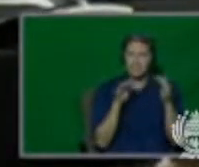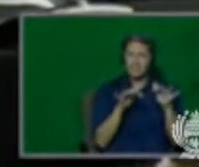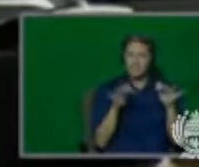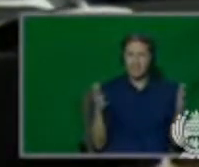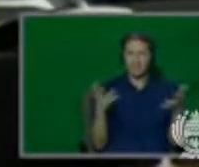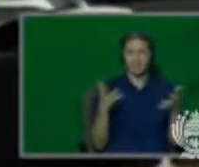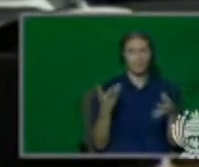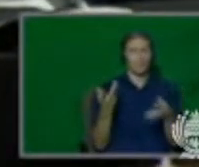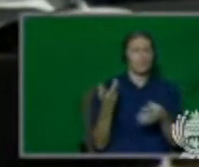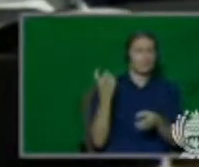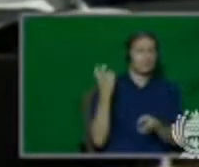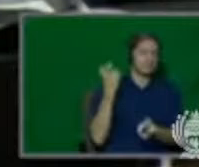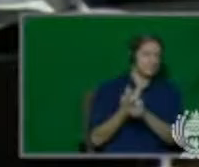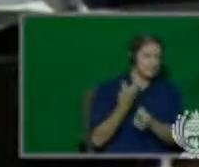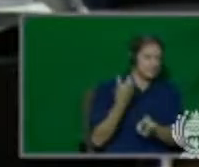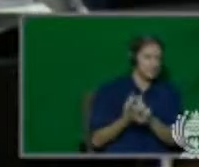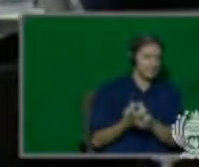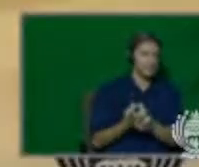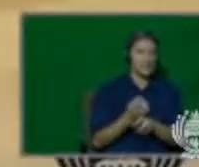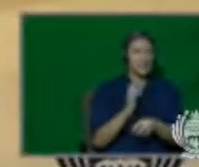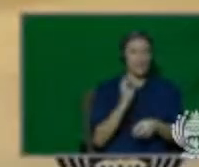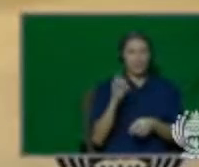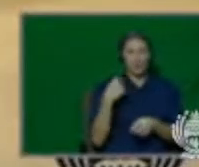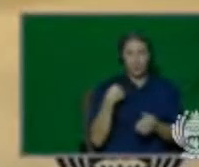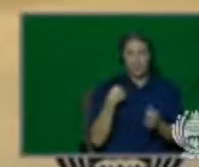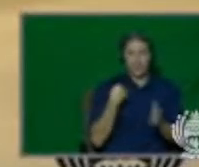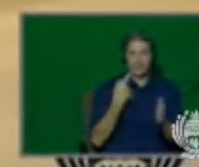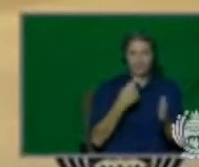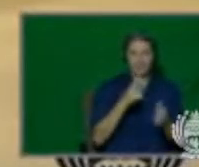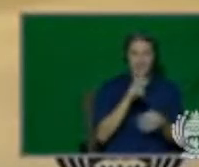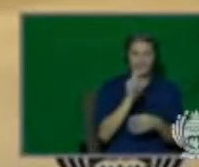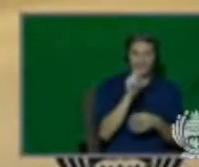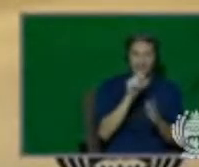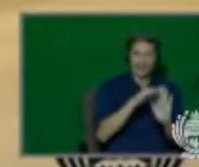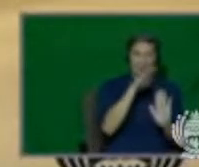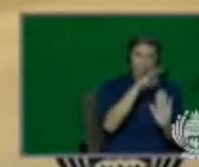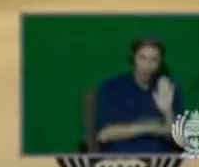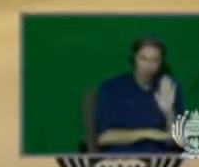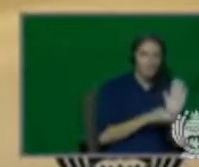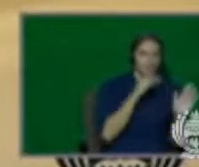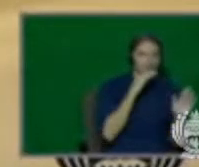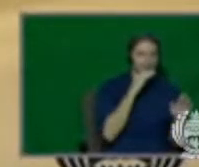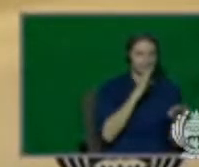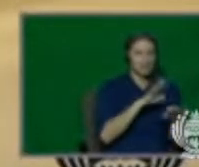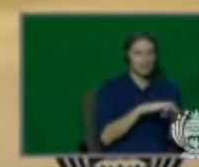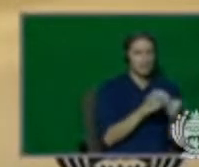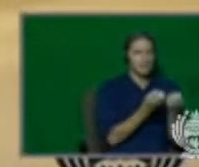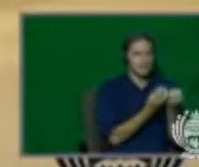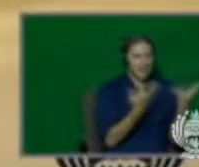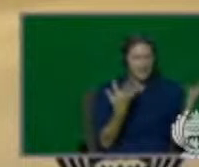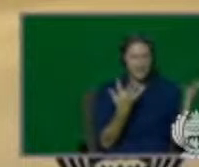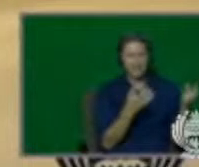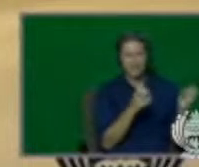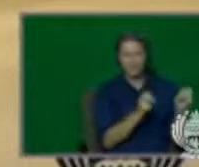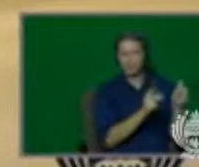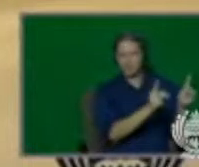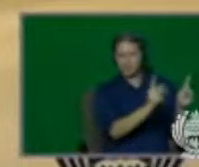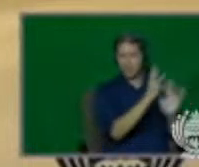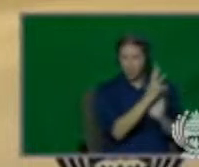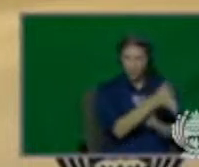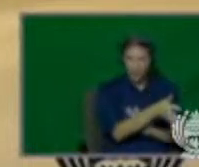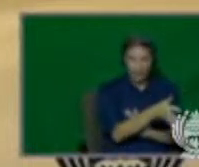increase investment and job creation and also unlock household spending power. We, however,